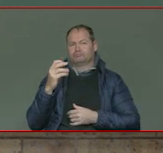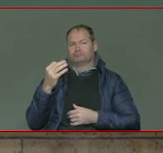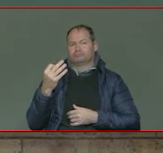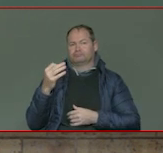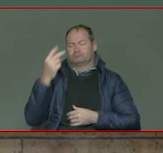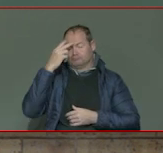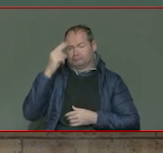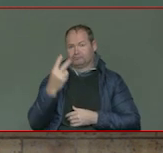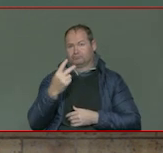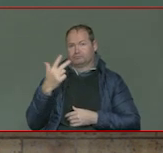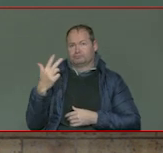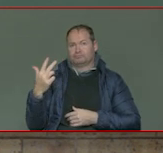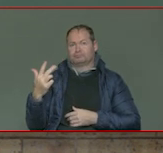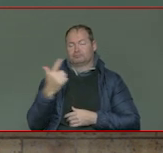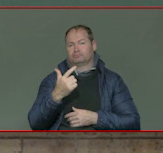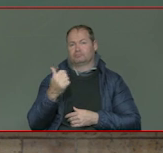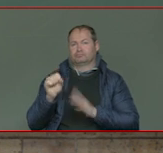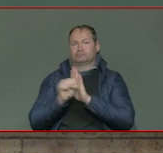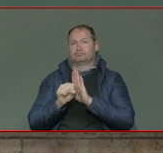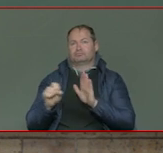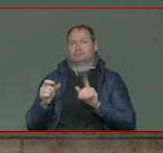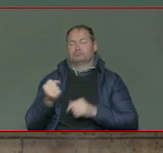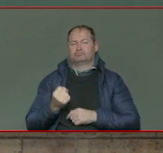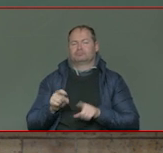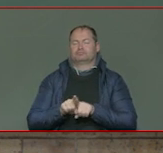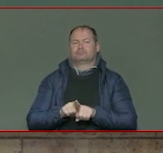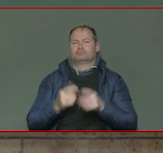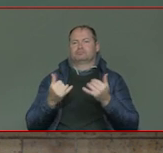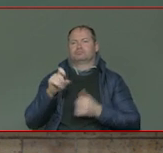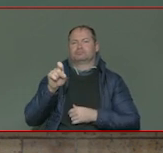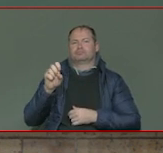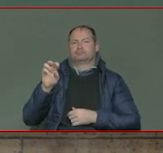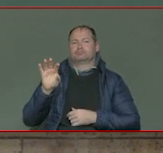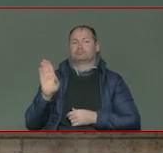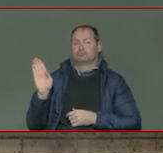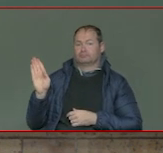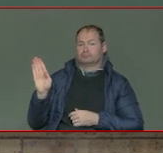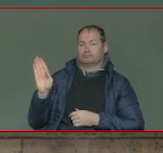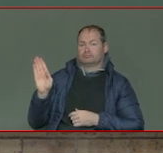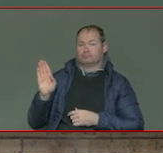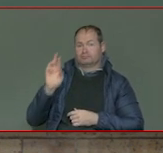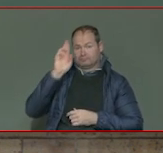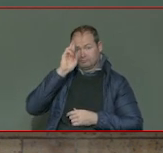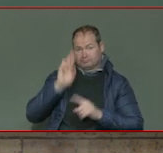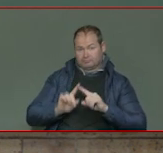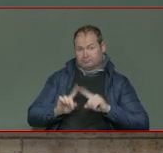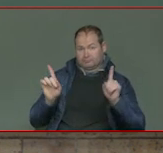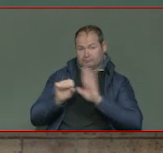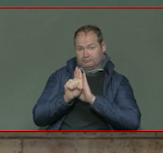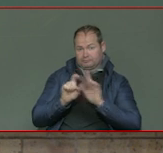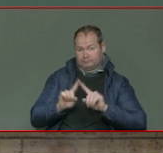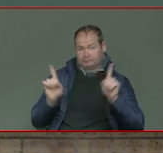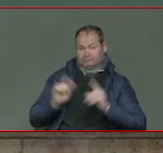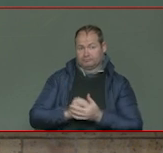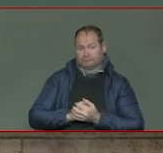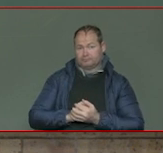root of 27 is 3, same sign. So it's x squared plus 3x. Remember, opposite sign. 3 times x is 3x plus